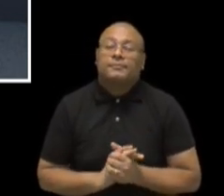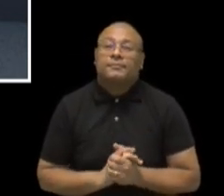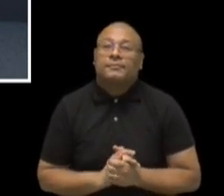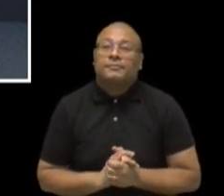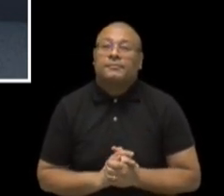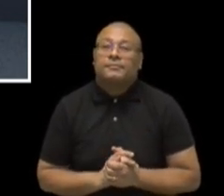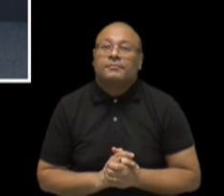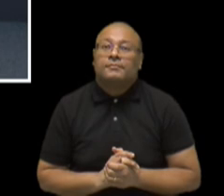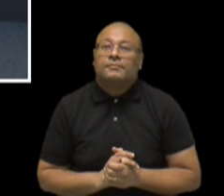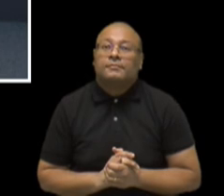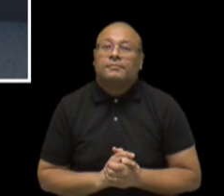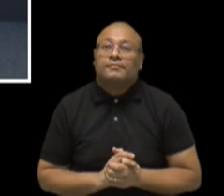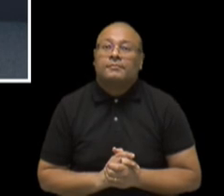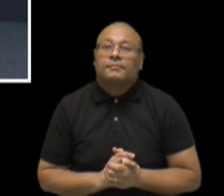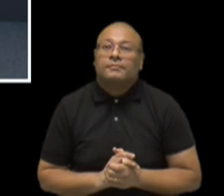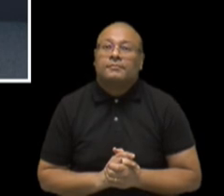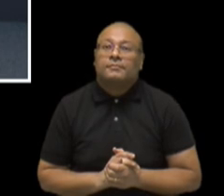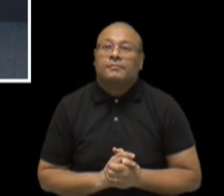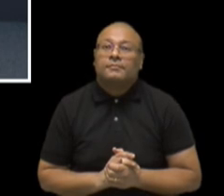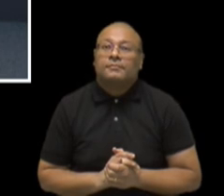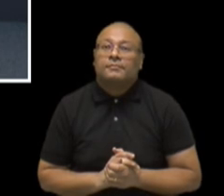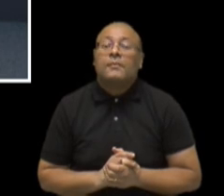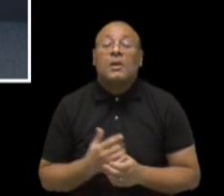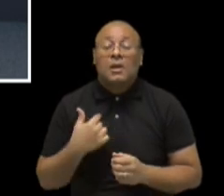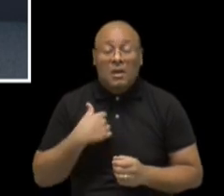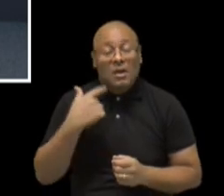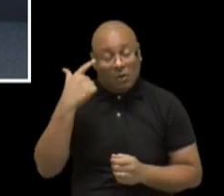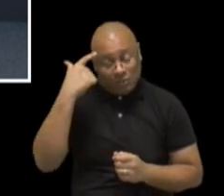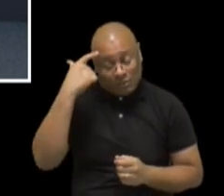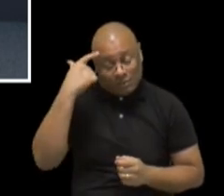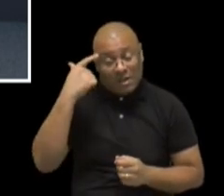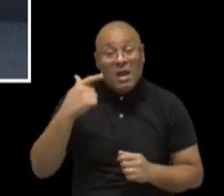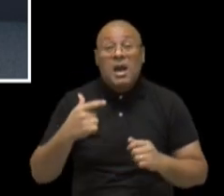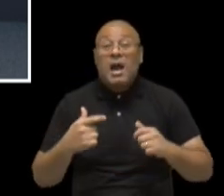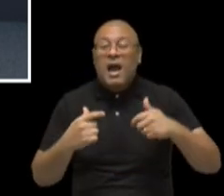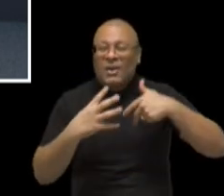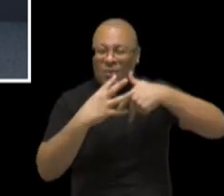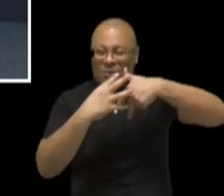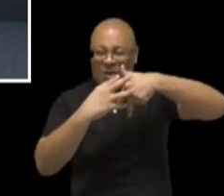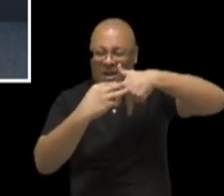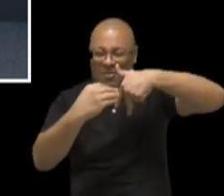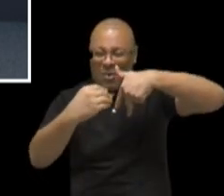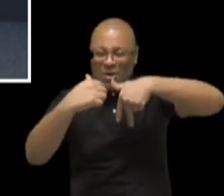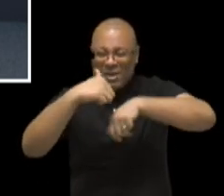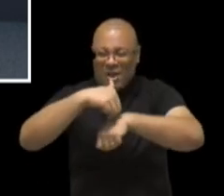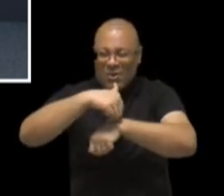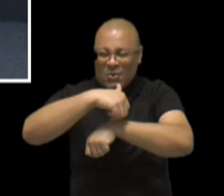I like to say that M is a collection of real clothes